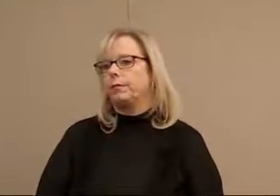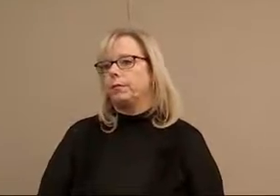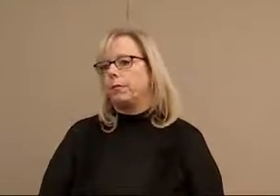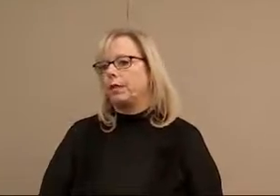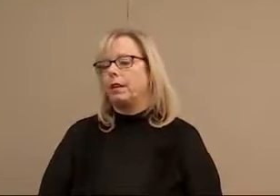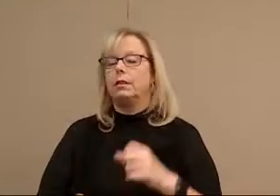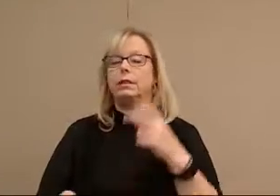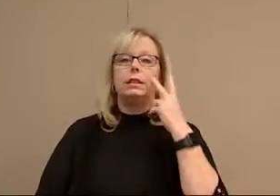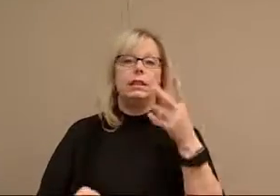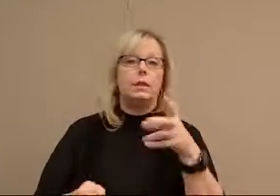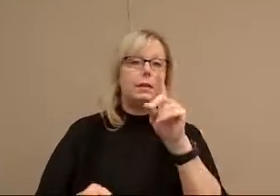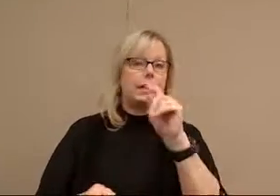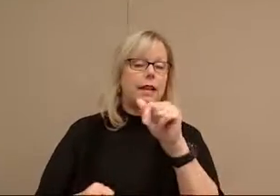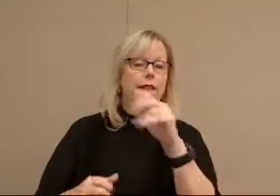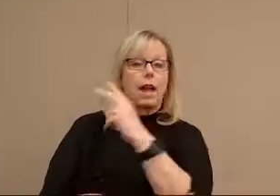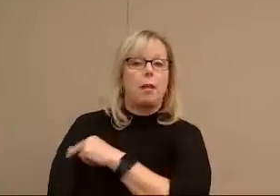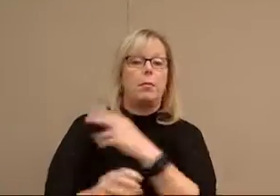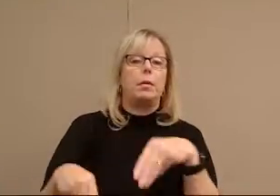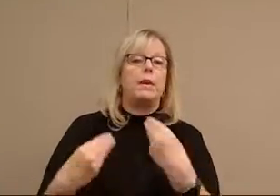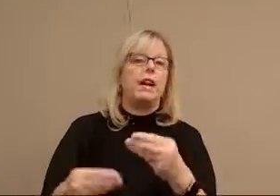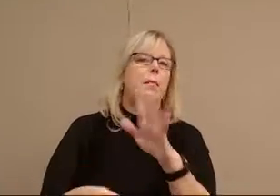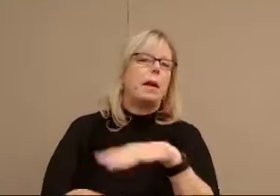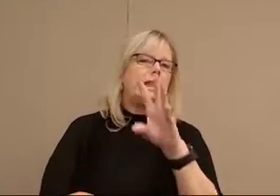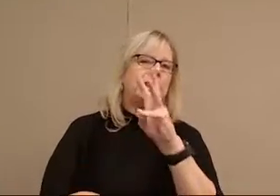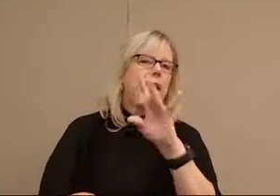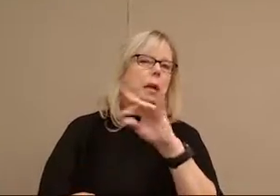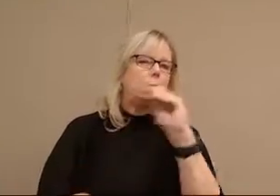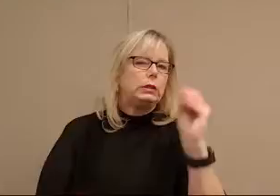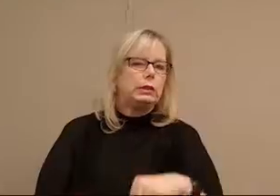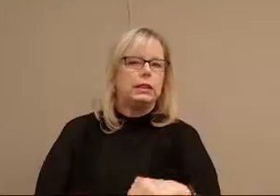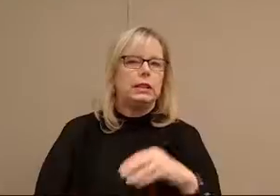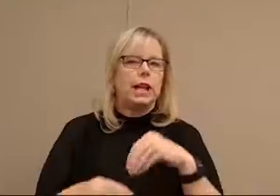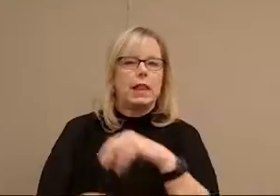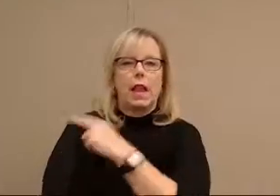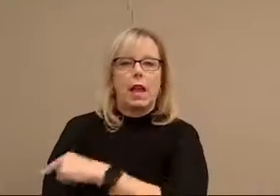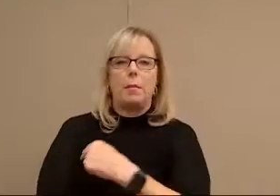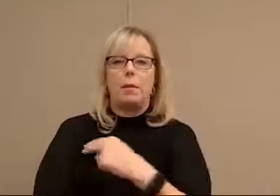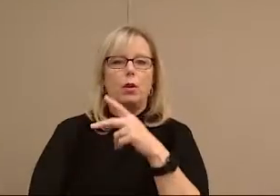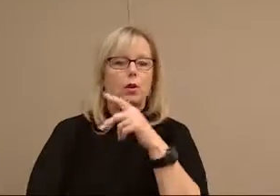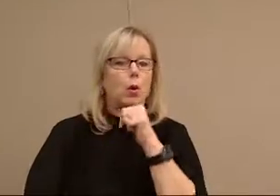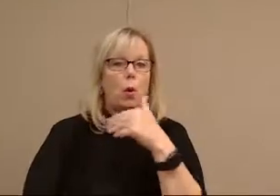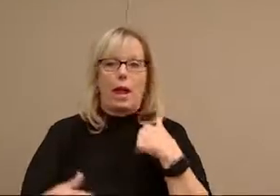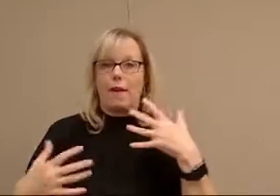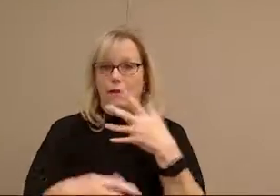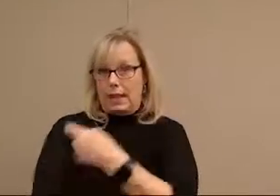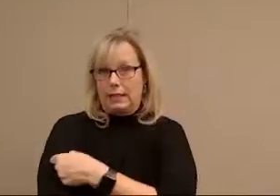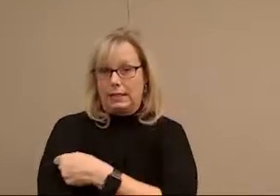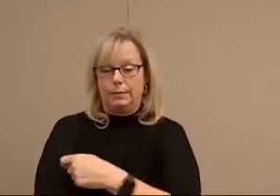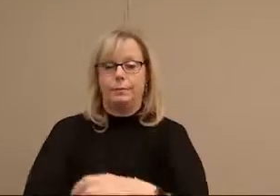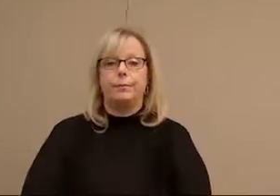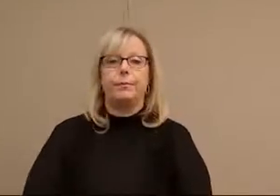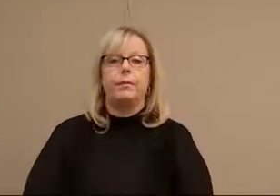So you can see from the data the hospital provided this week, about 68% in the hospital are unvaccinated in St. Clair County.